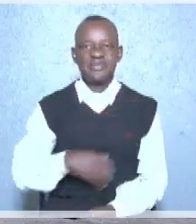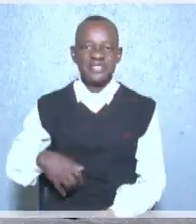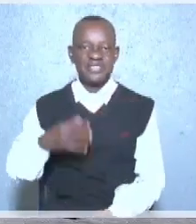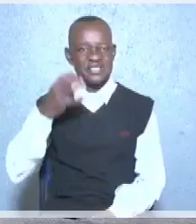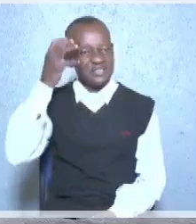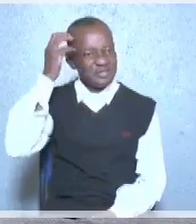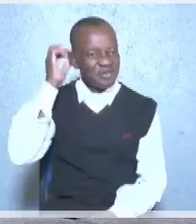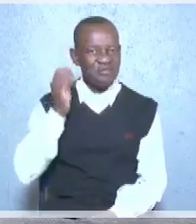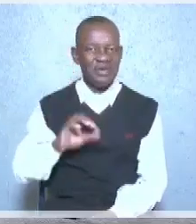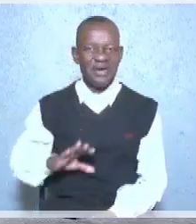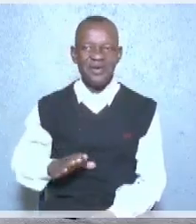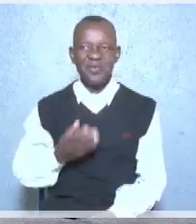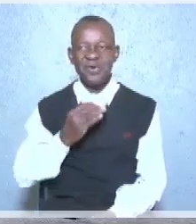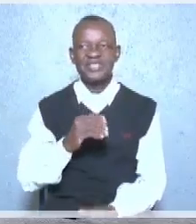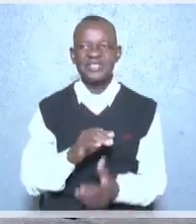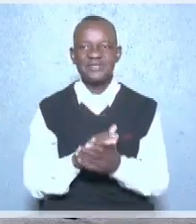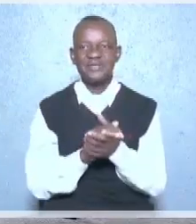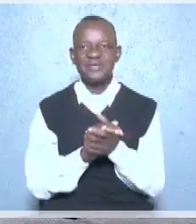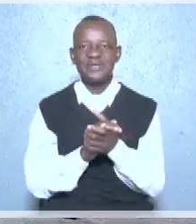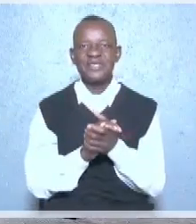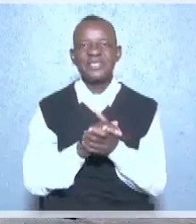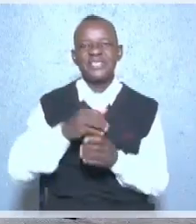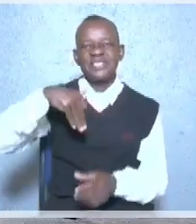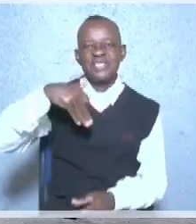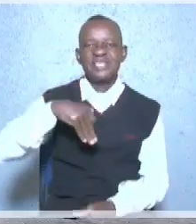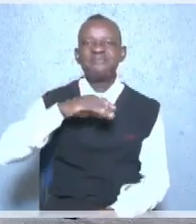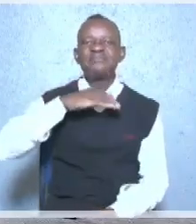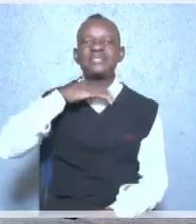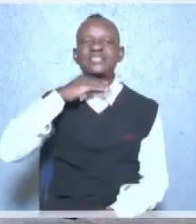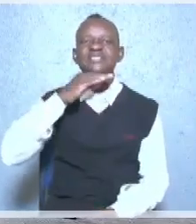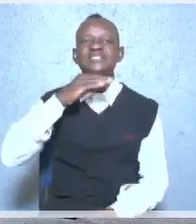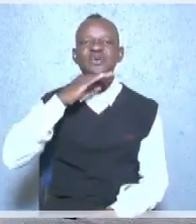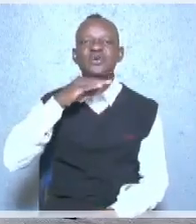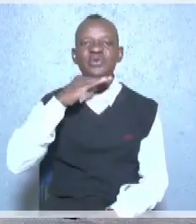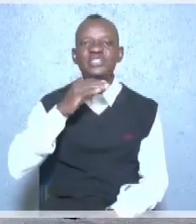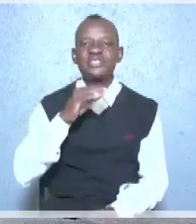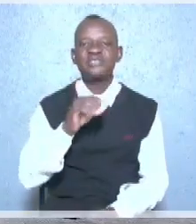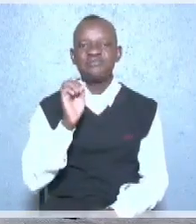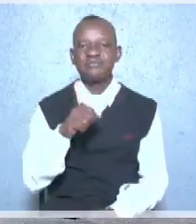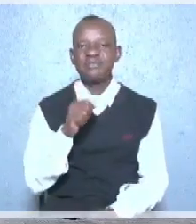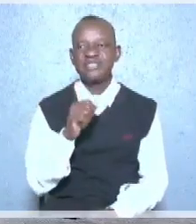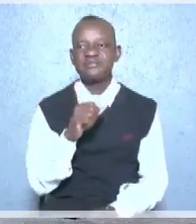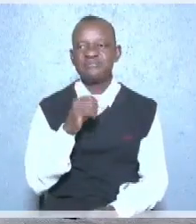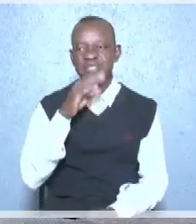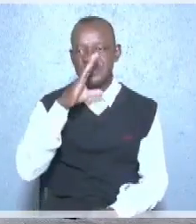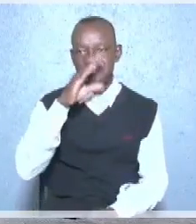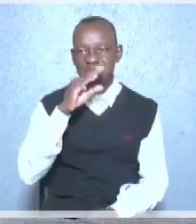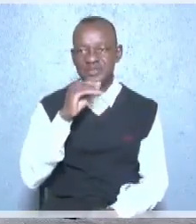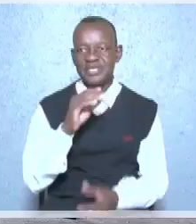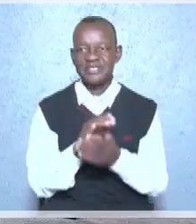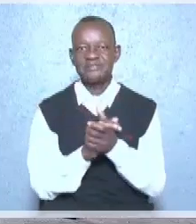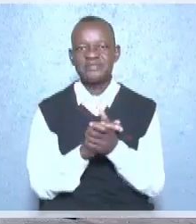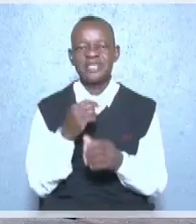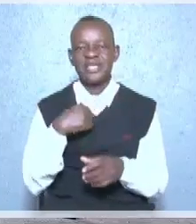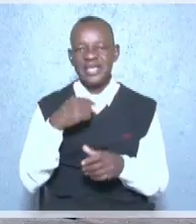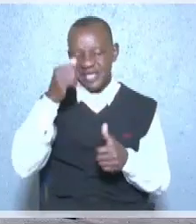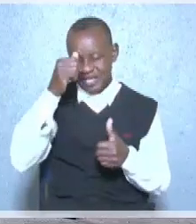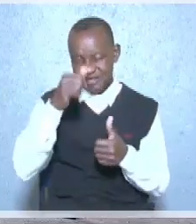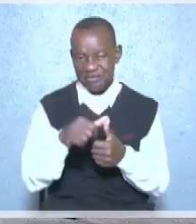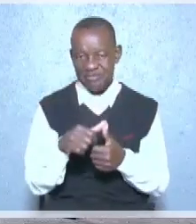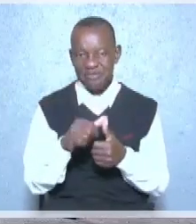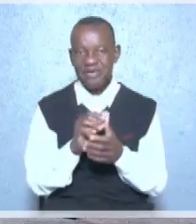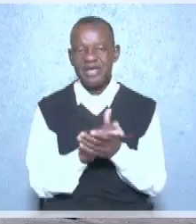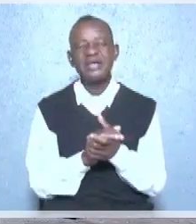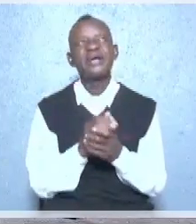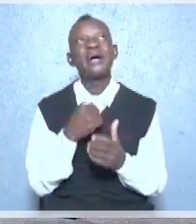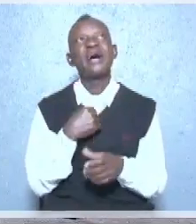question. Yeah, no, I totally believe, because even talking to him, I can remember the excitement of him. It's like,